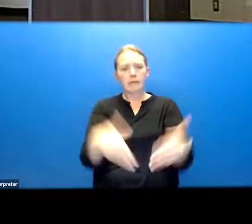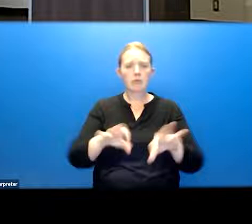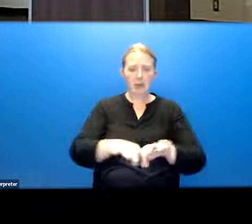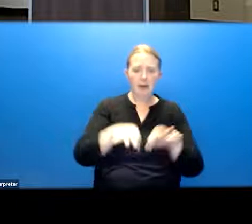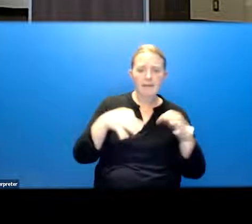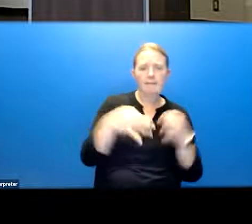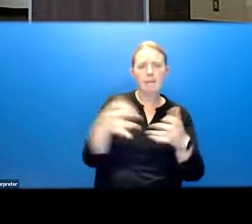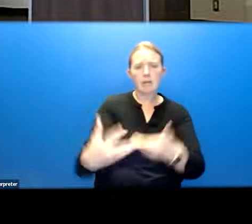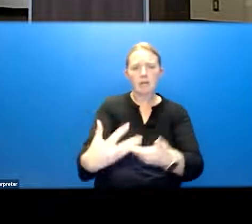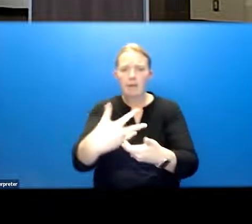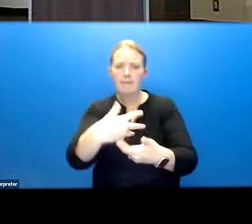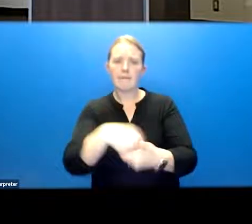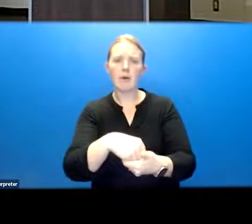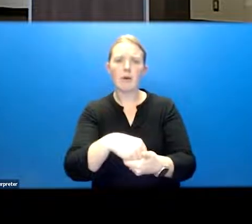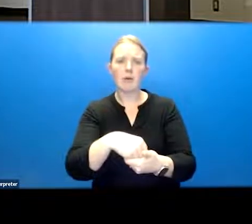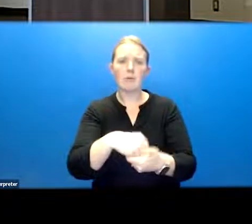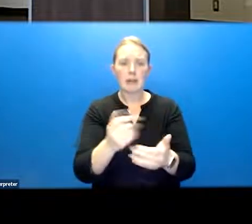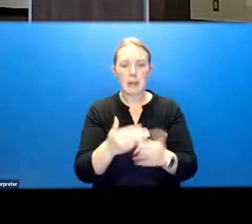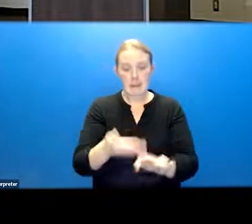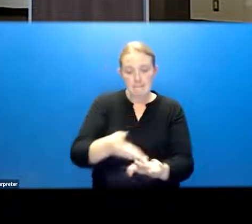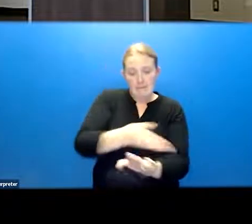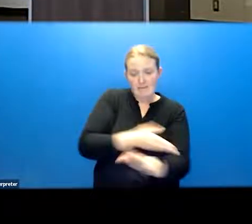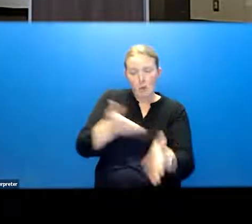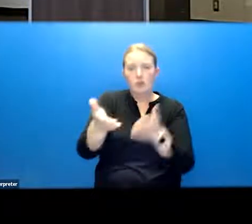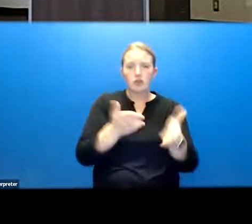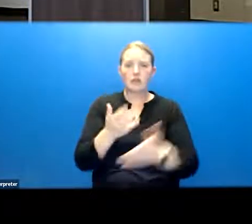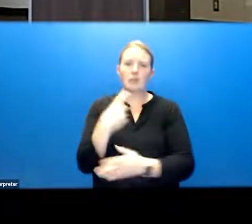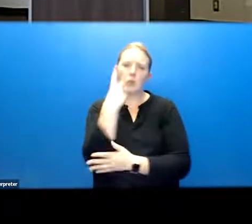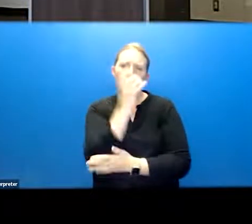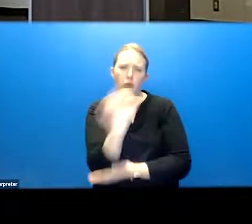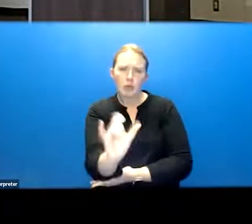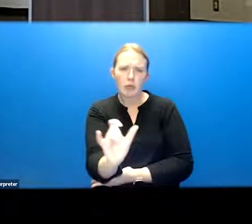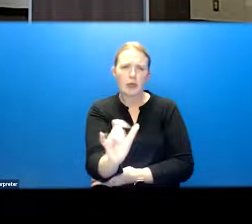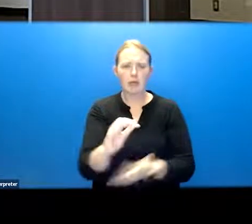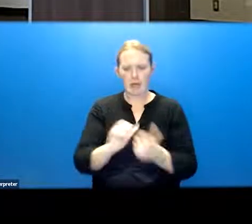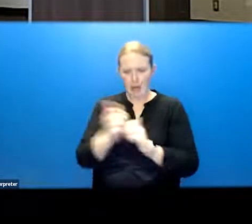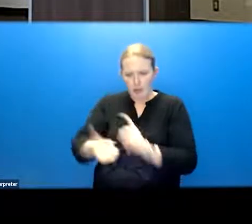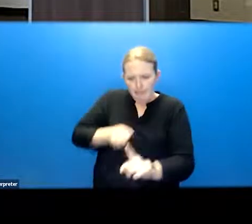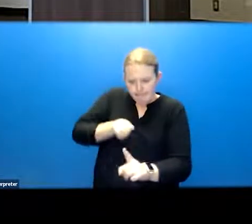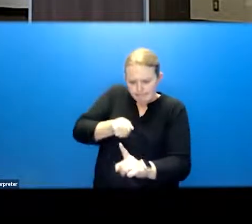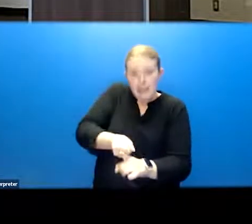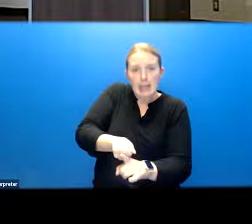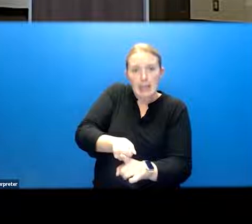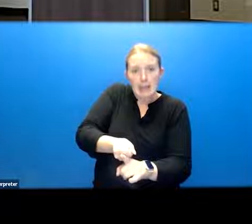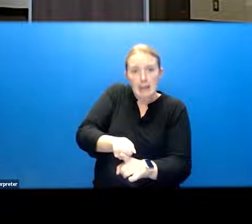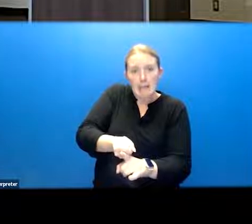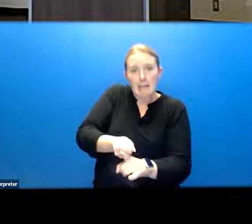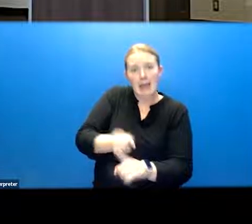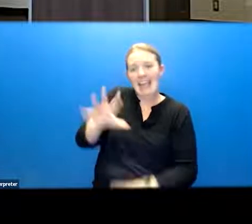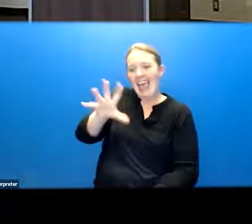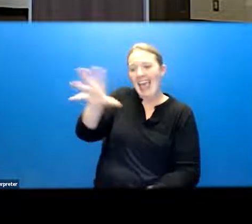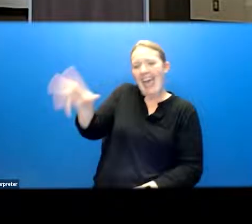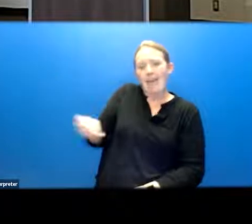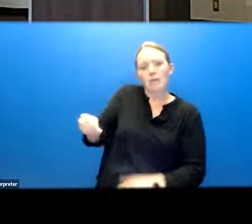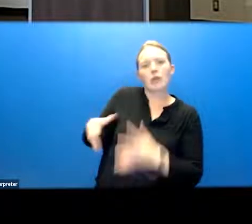family involvement prior to services looks like and how that impacts African-American families when we compared that to white